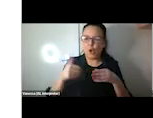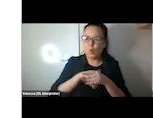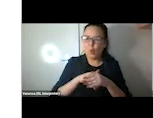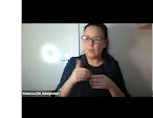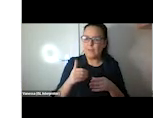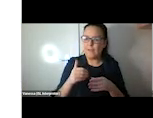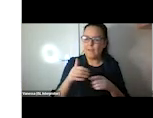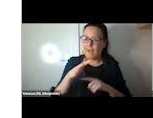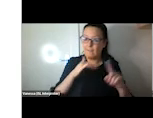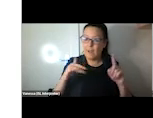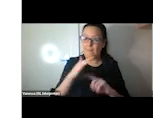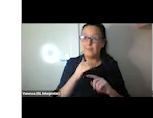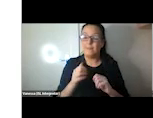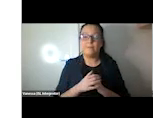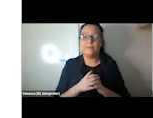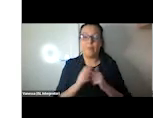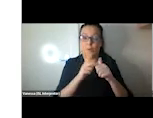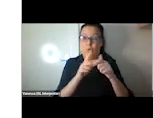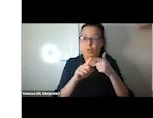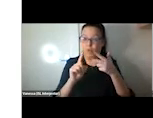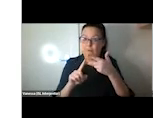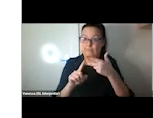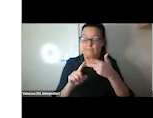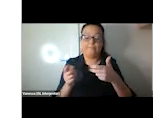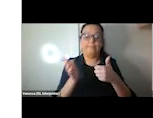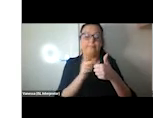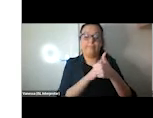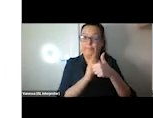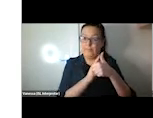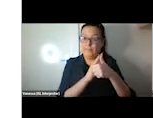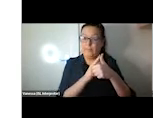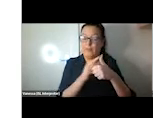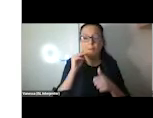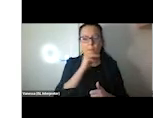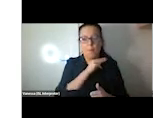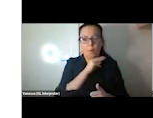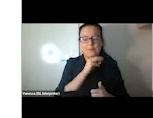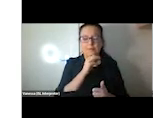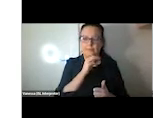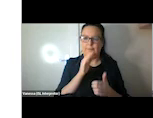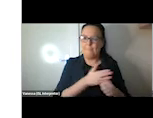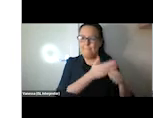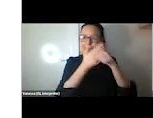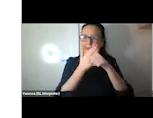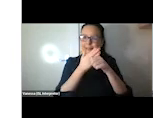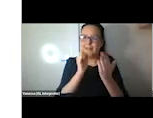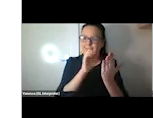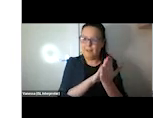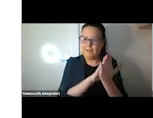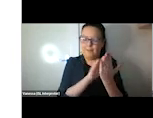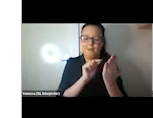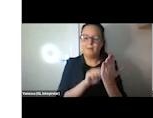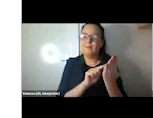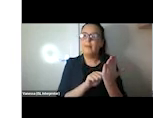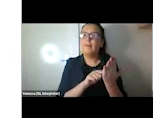for a moment to the three documents. The first document, which is the main document, and the scope of this document, as set out, is